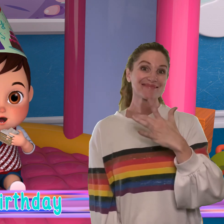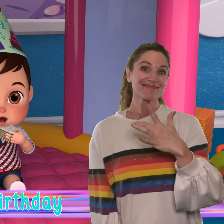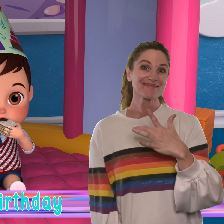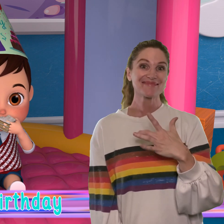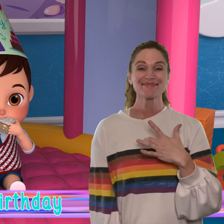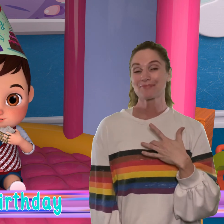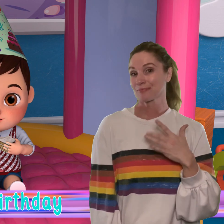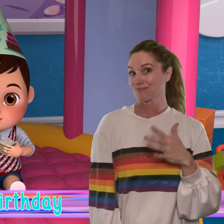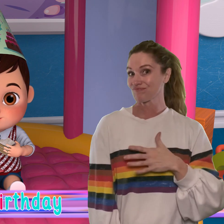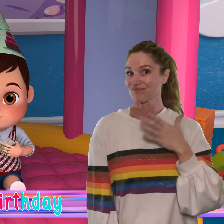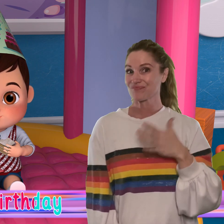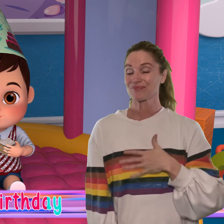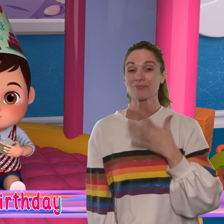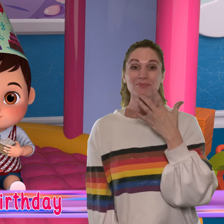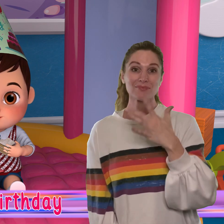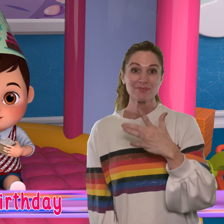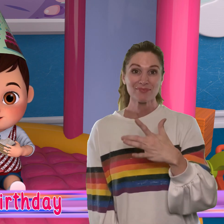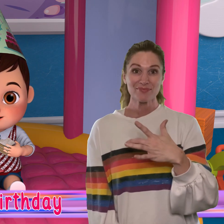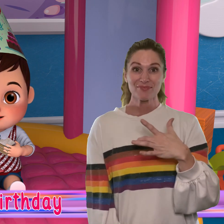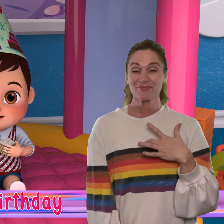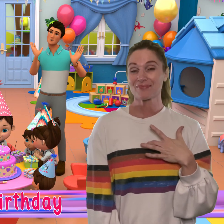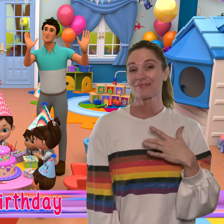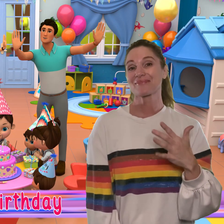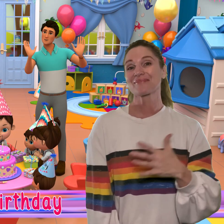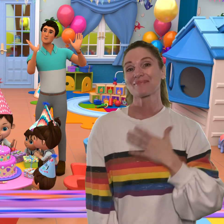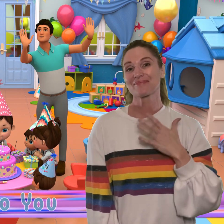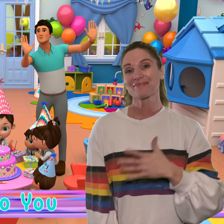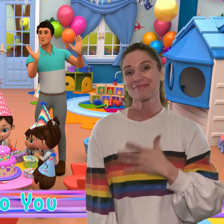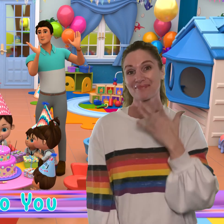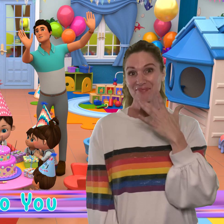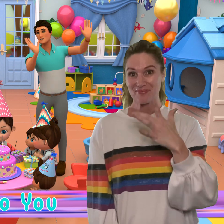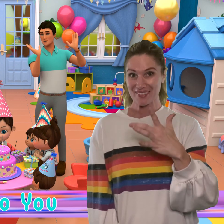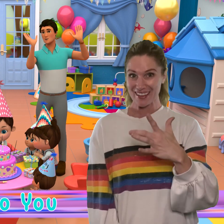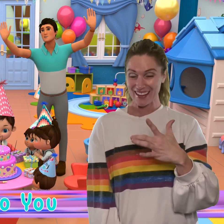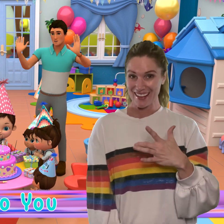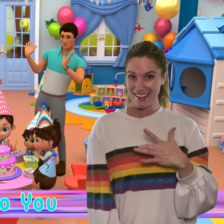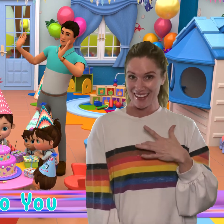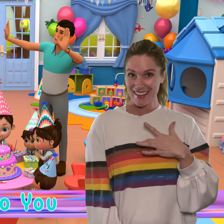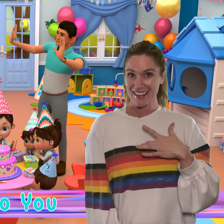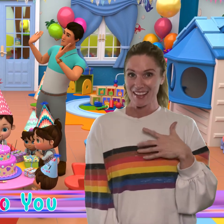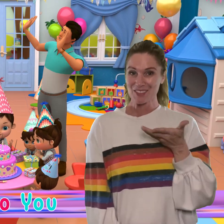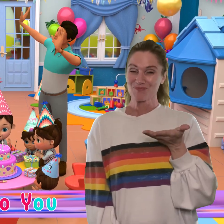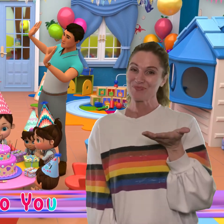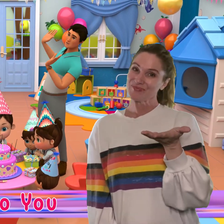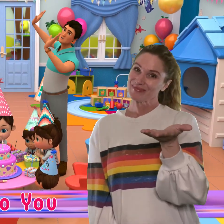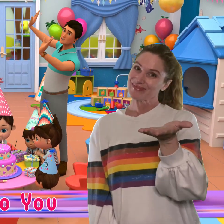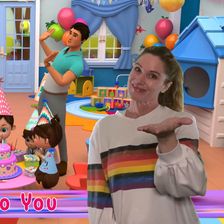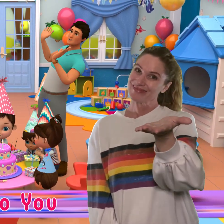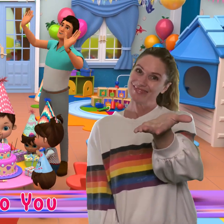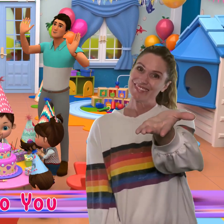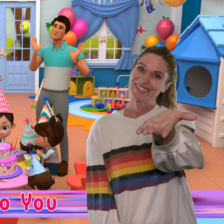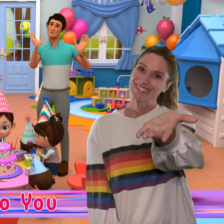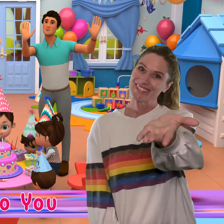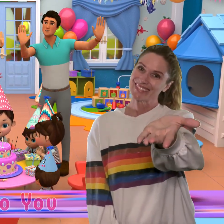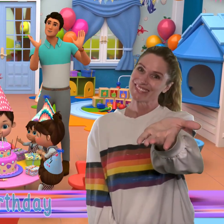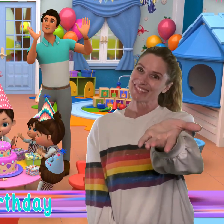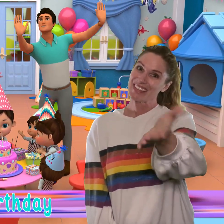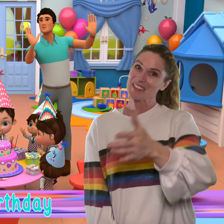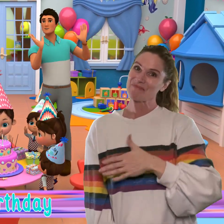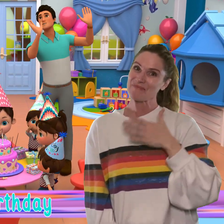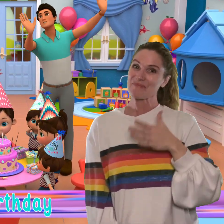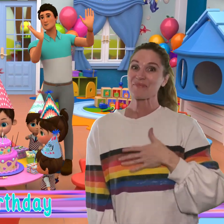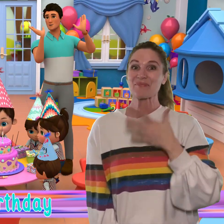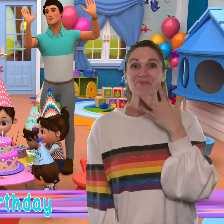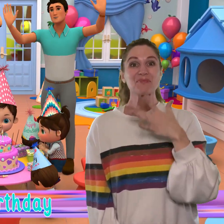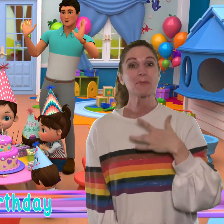happy birthday happy birthday happy birthday to you